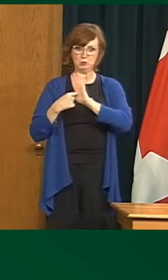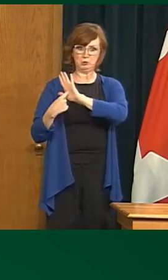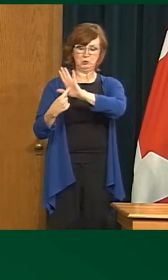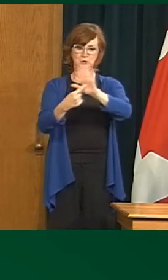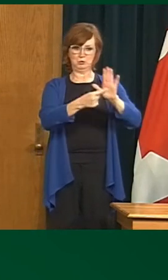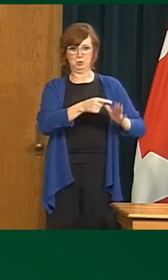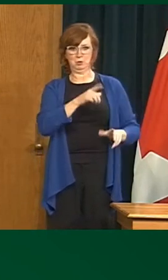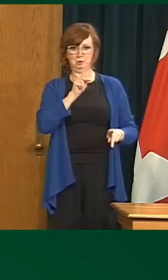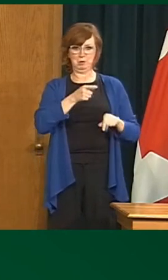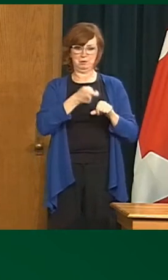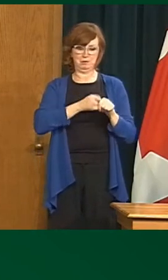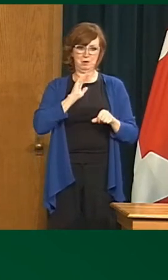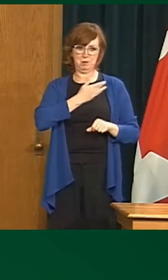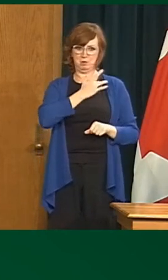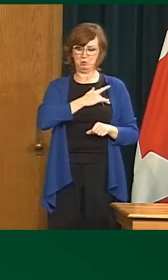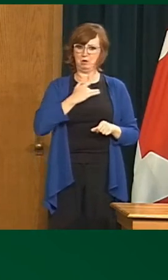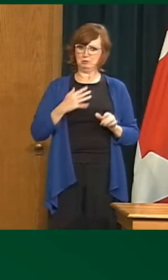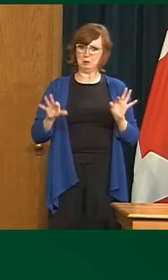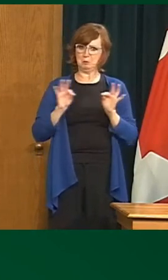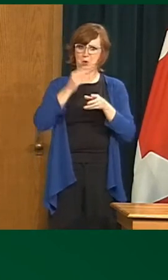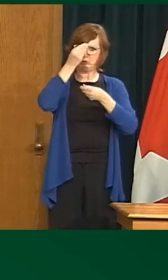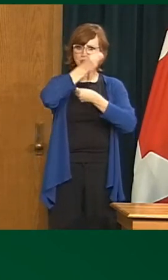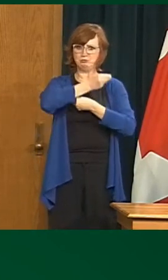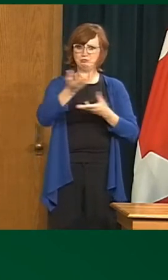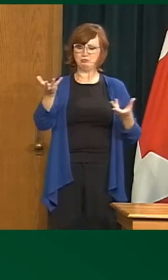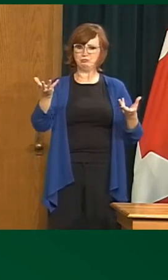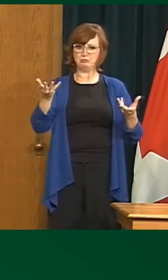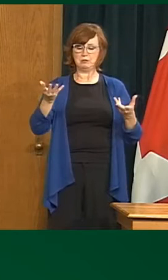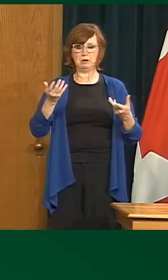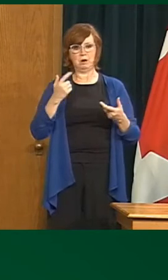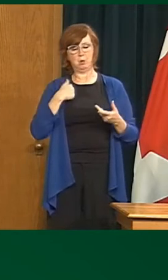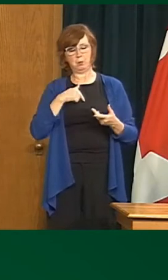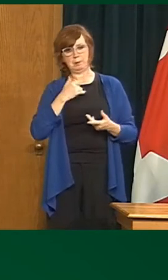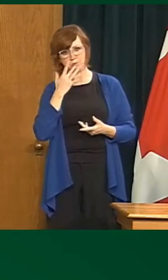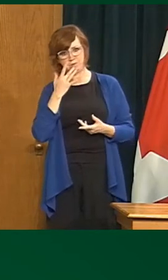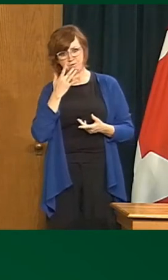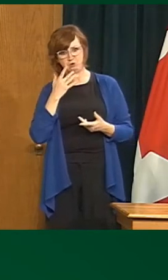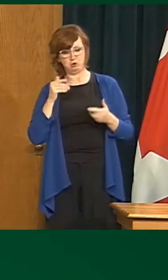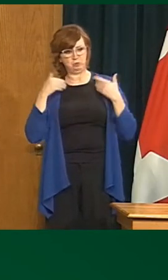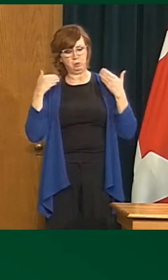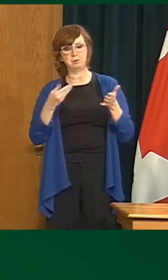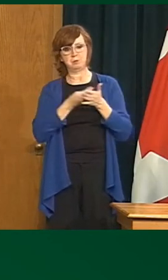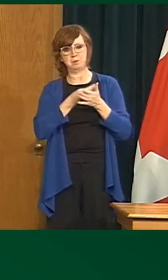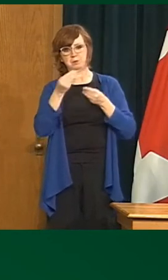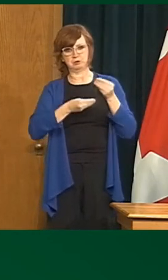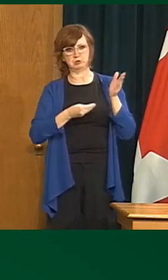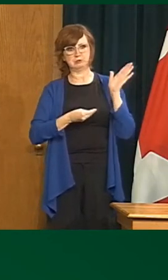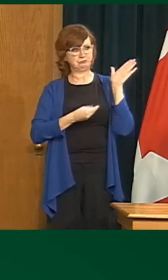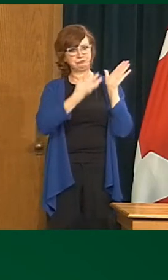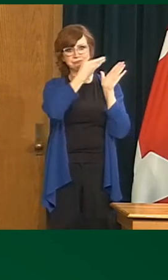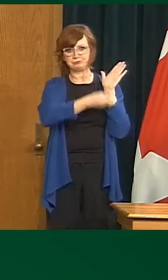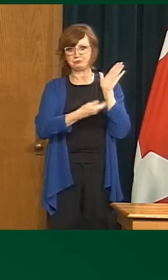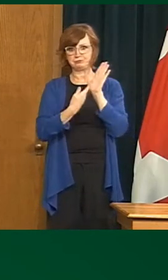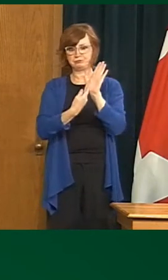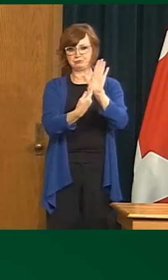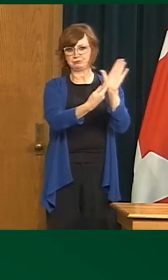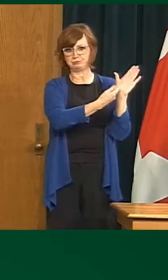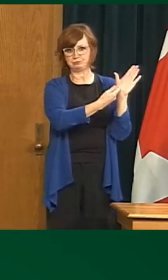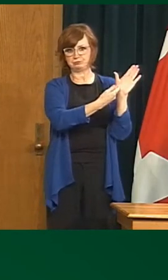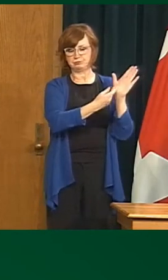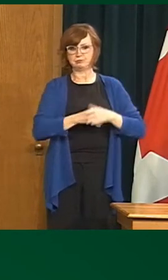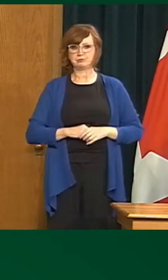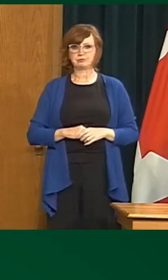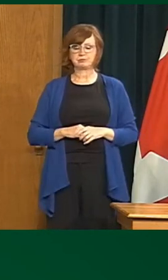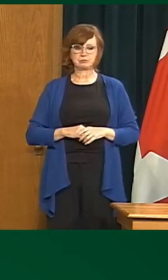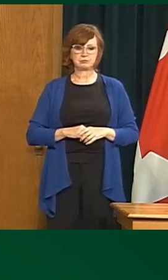to introduce and have a modified format to pass a budget and have that legislative oversight.